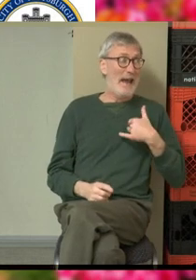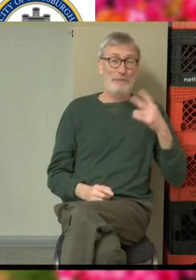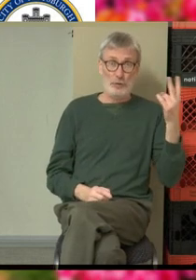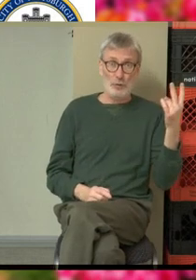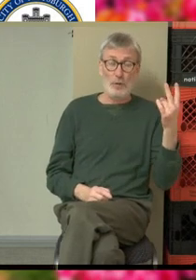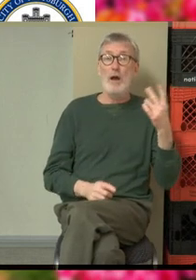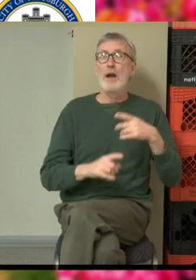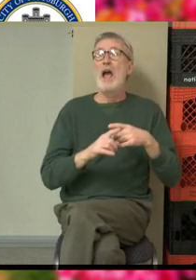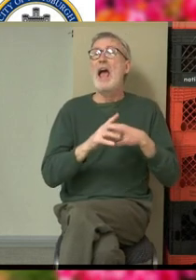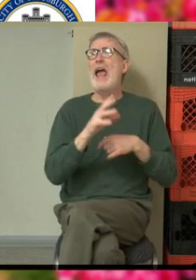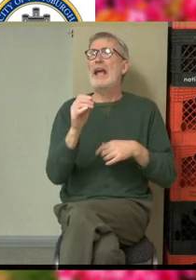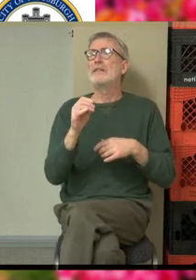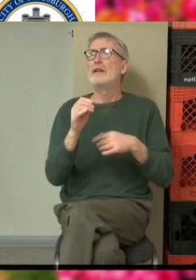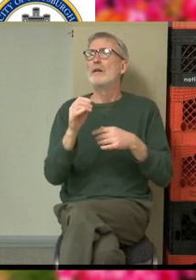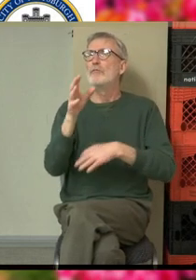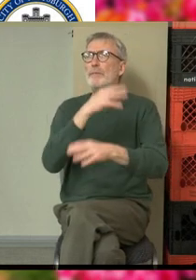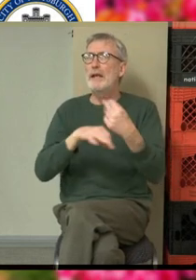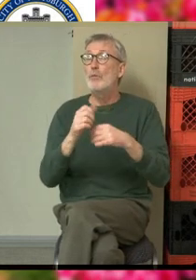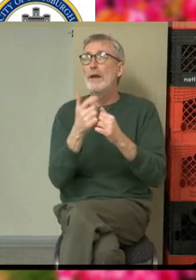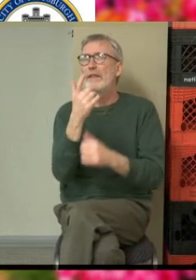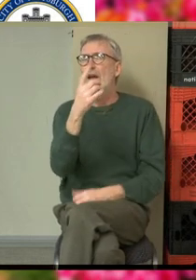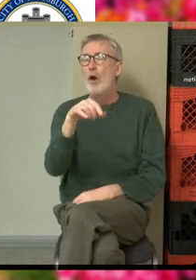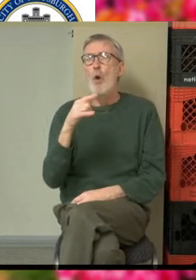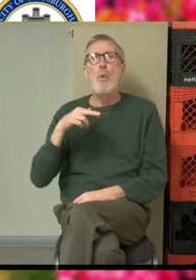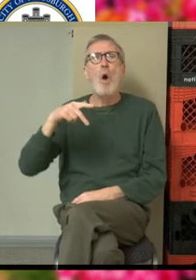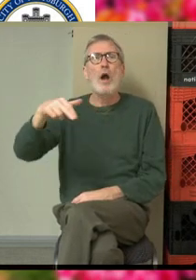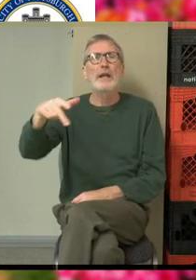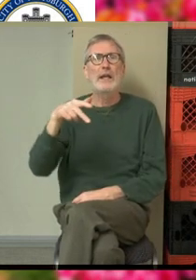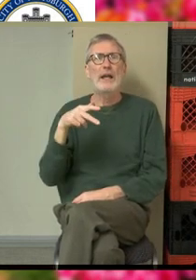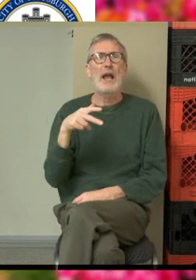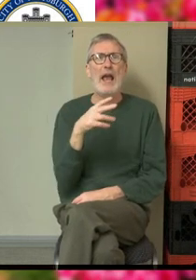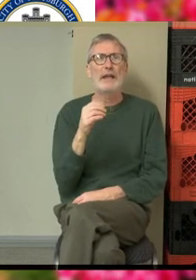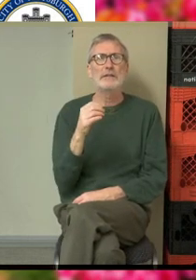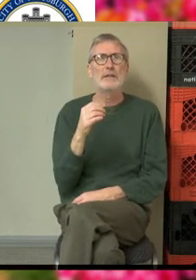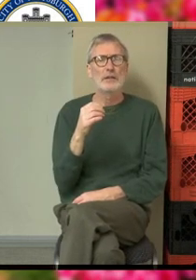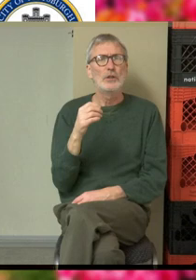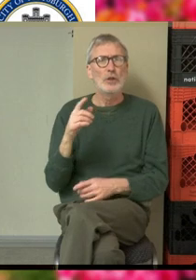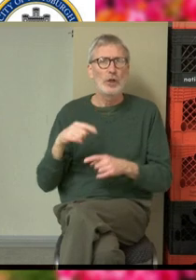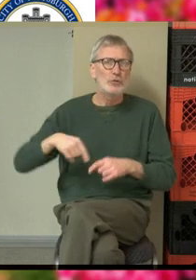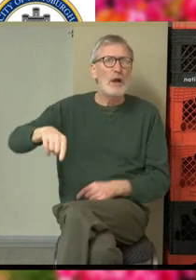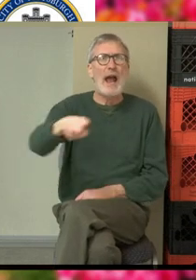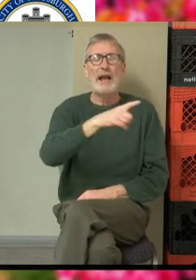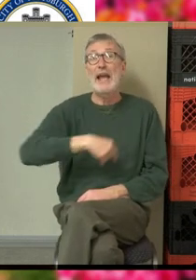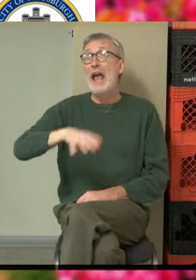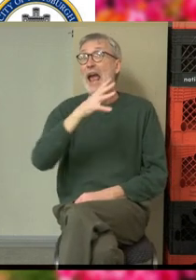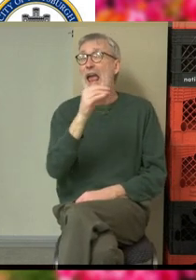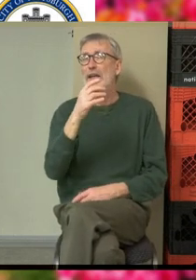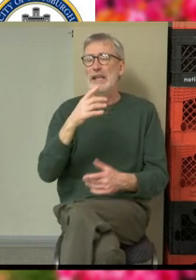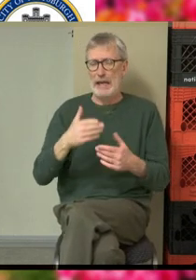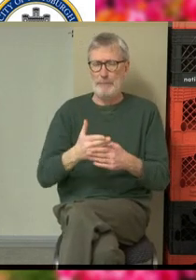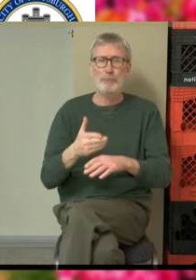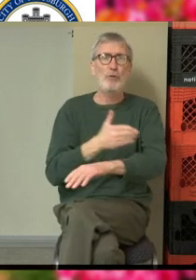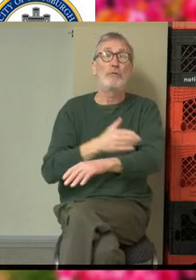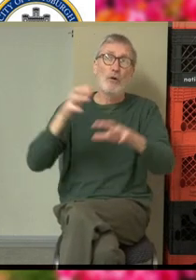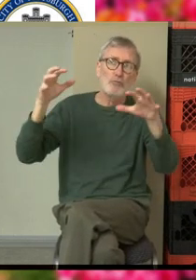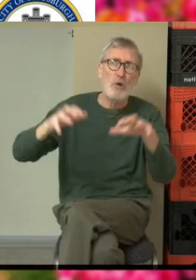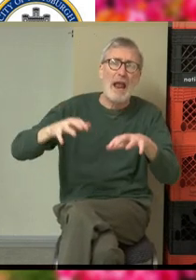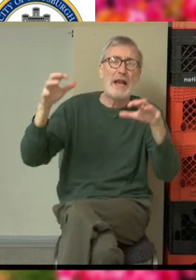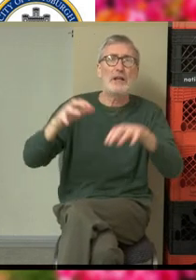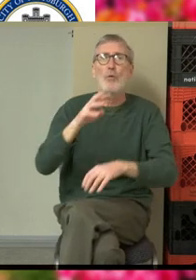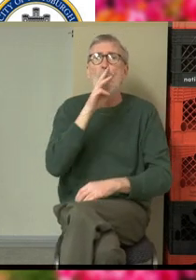a walking track and tricycle track, to include stormwater management improvements and